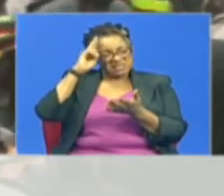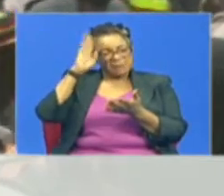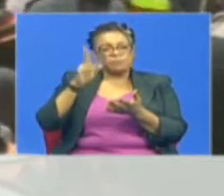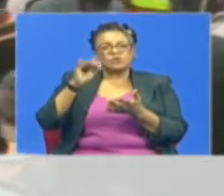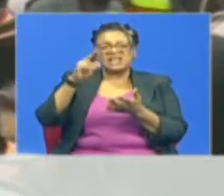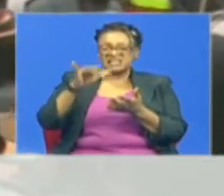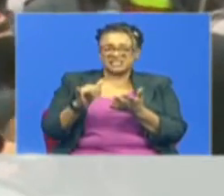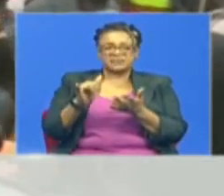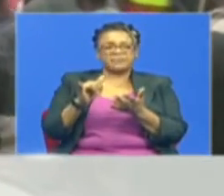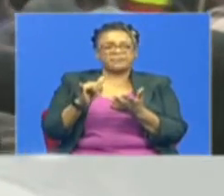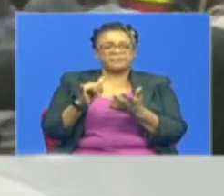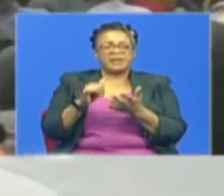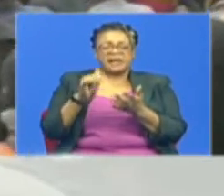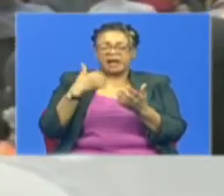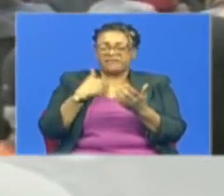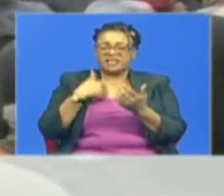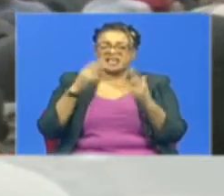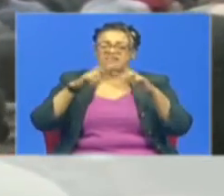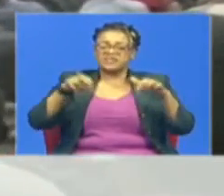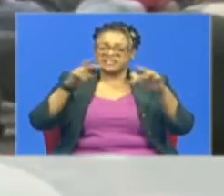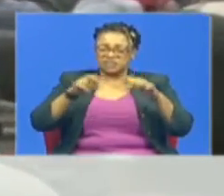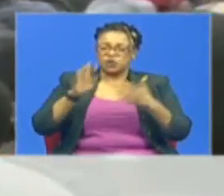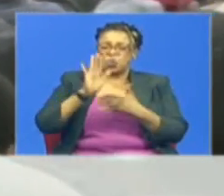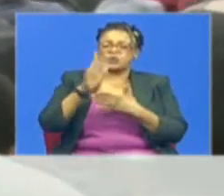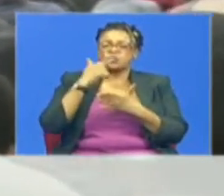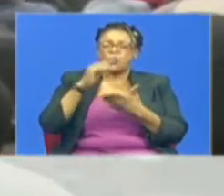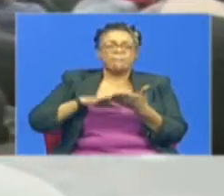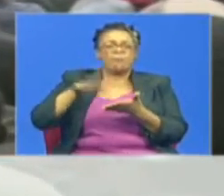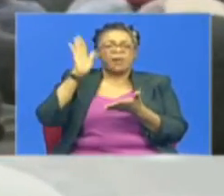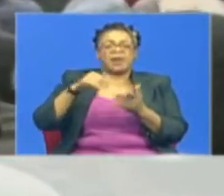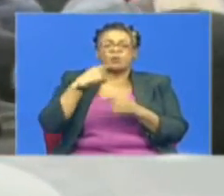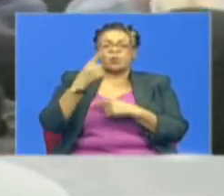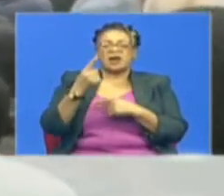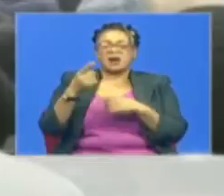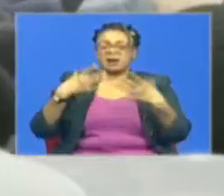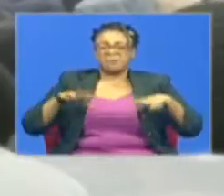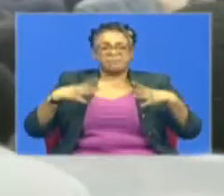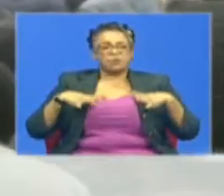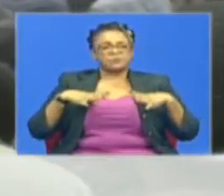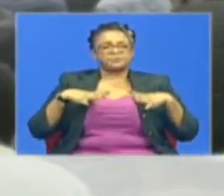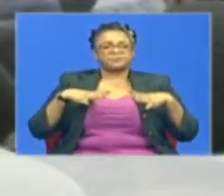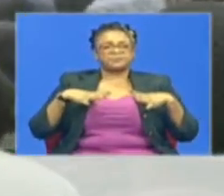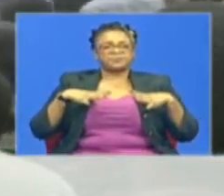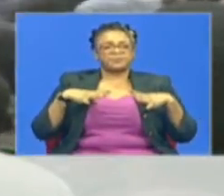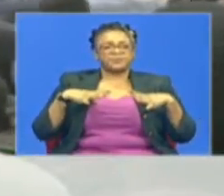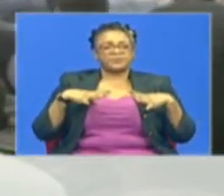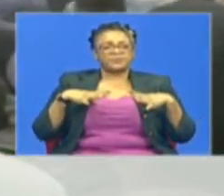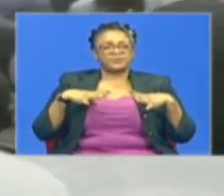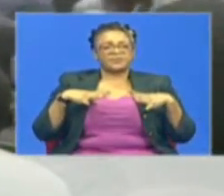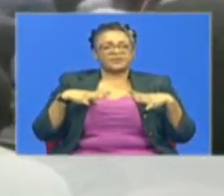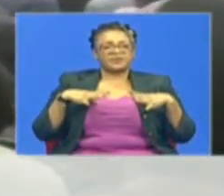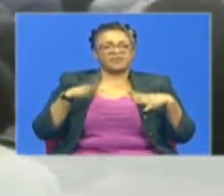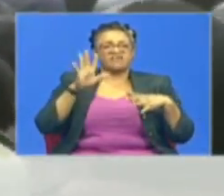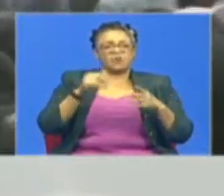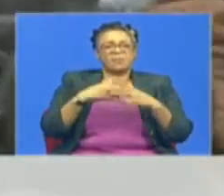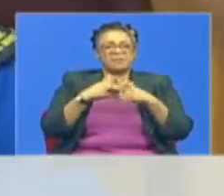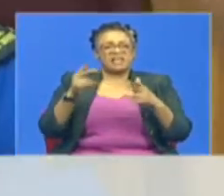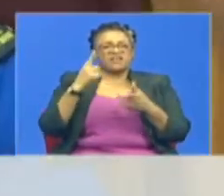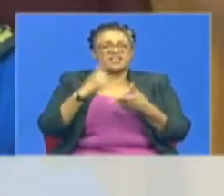amid investigations into the deaths of more than 100 people in the hands of police since the beginning of the